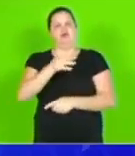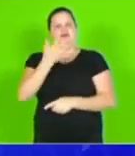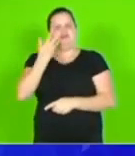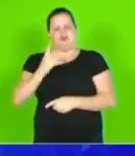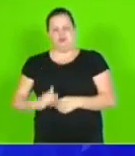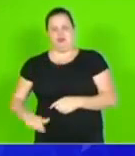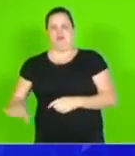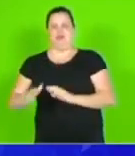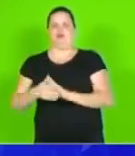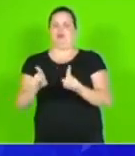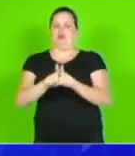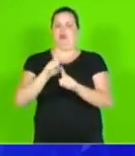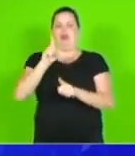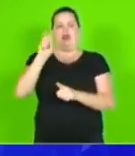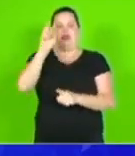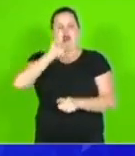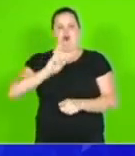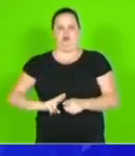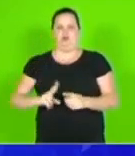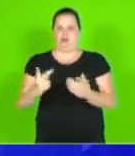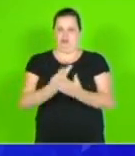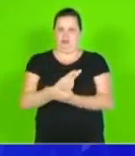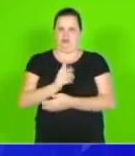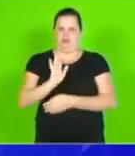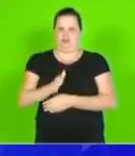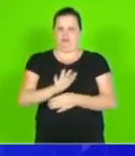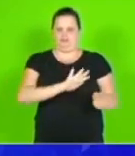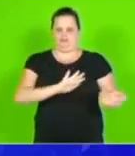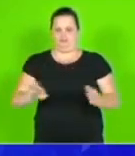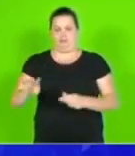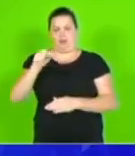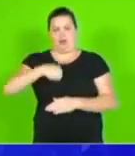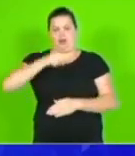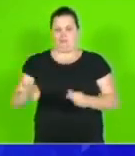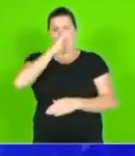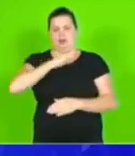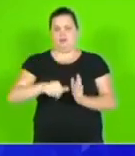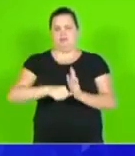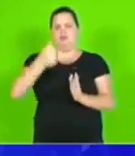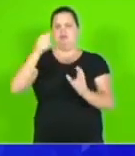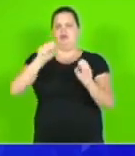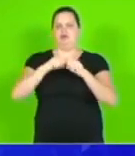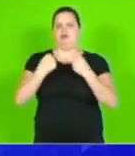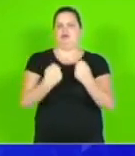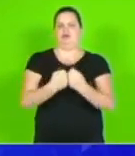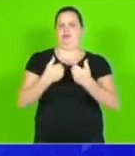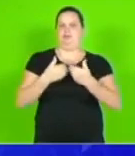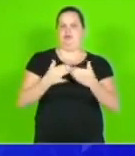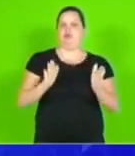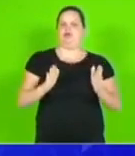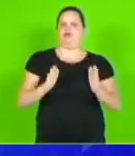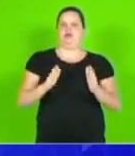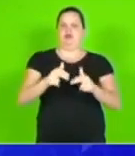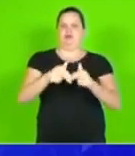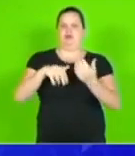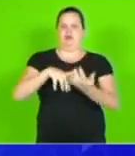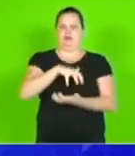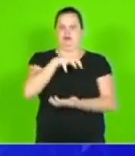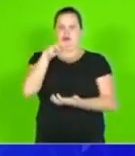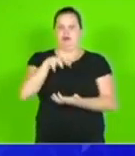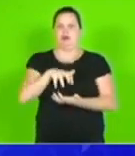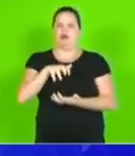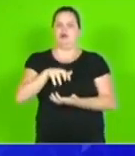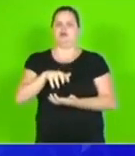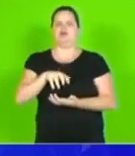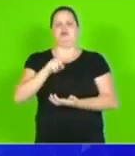In Samara, in Russia, we've had seminars there, as well as in Brazil, we've had a seminar